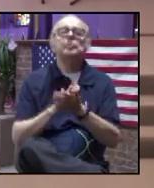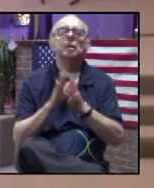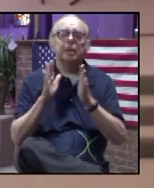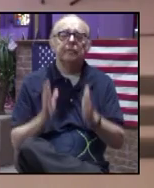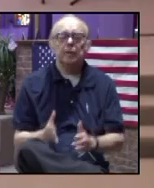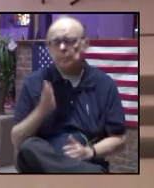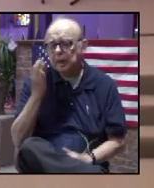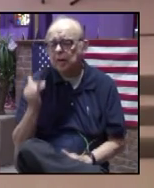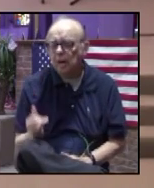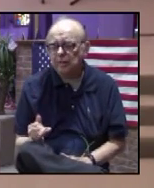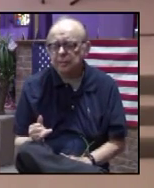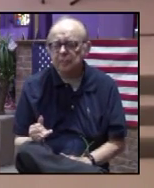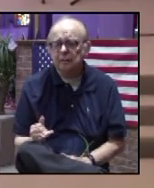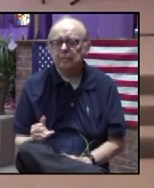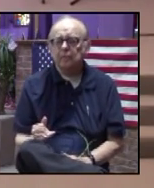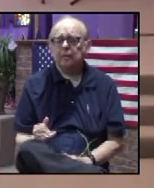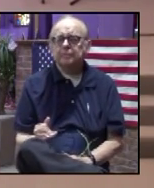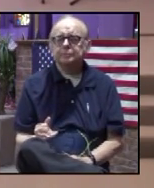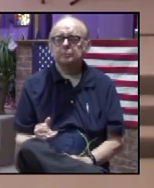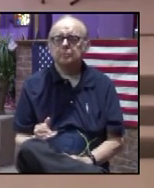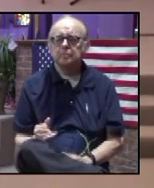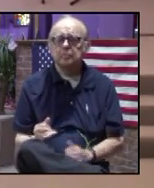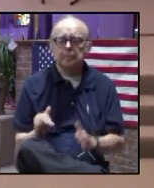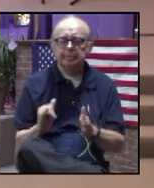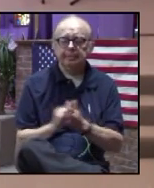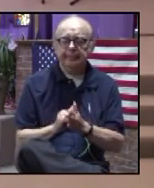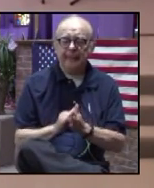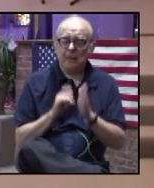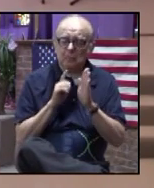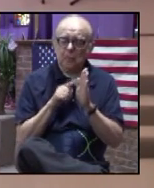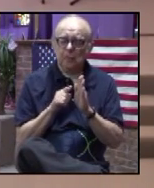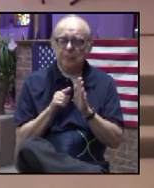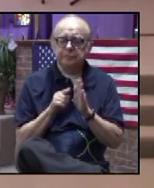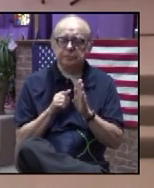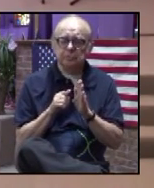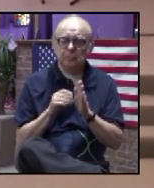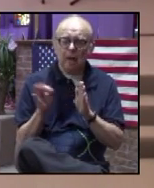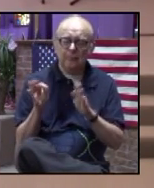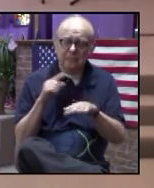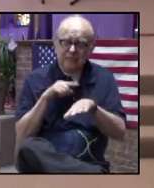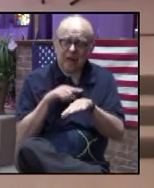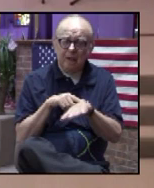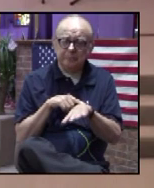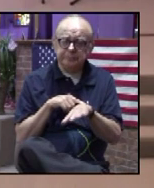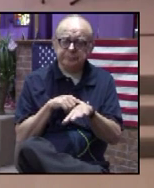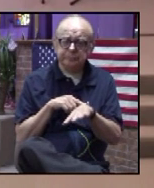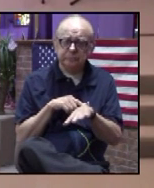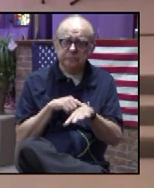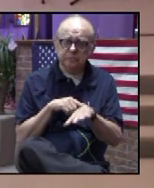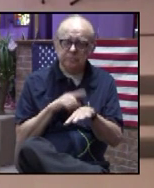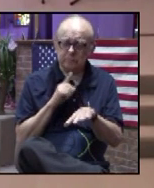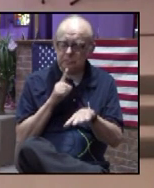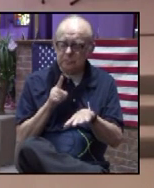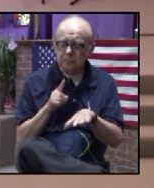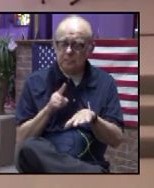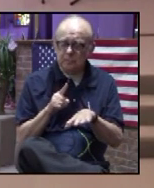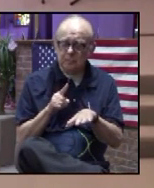Amen. Because of that moment of time. So